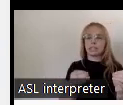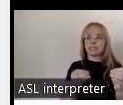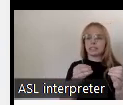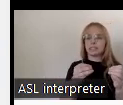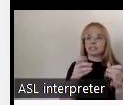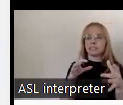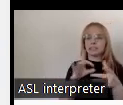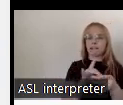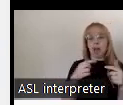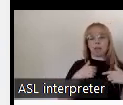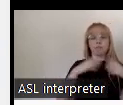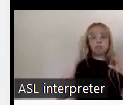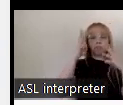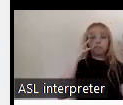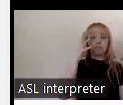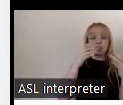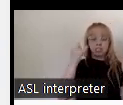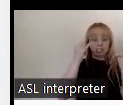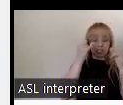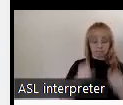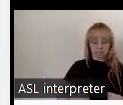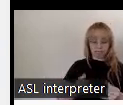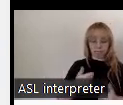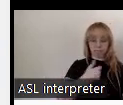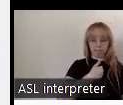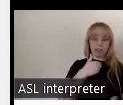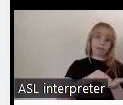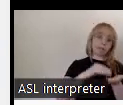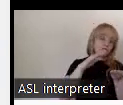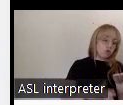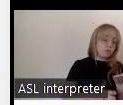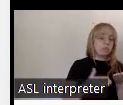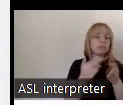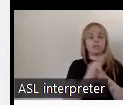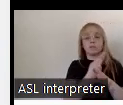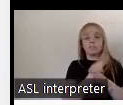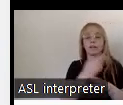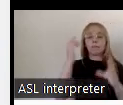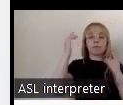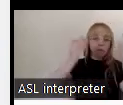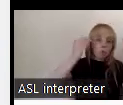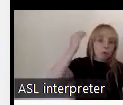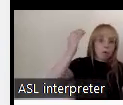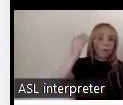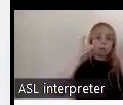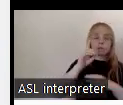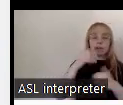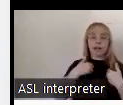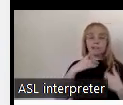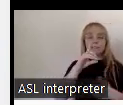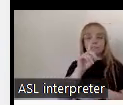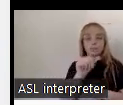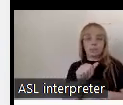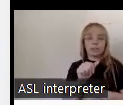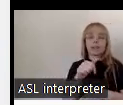to, I'm creating this as an individual. So I'm a student using this, I'm an adult with a disability, I'm